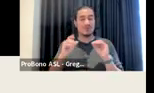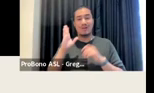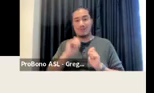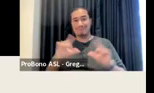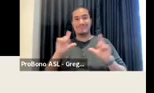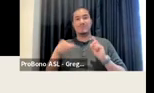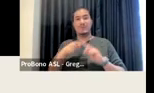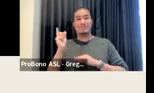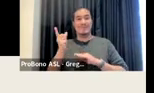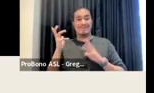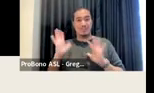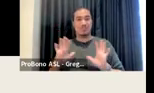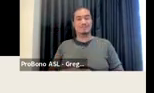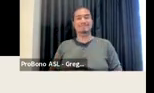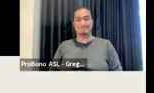the minute's over.